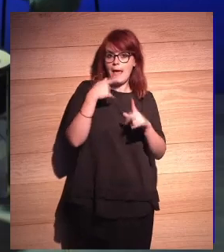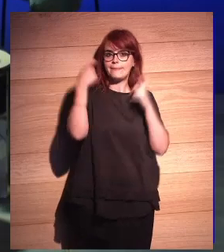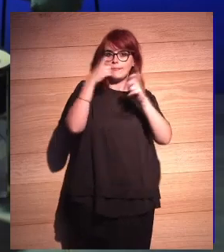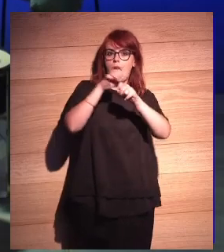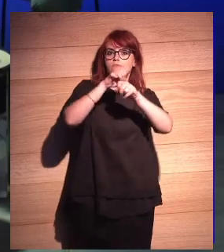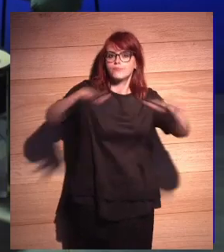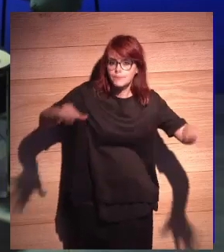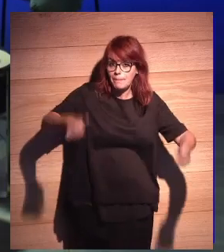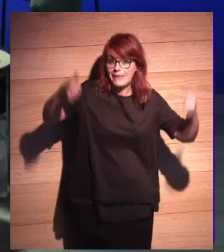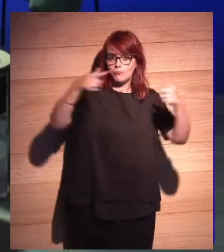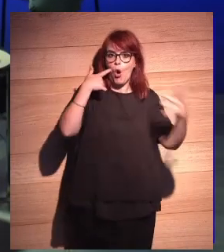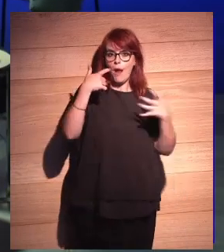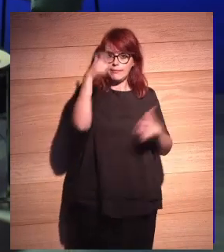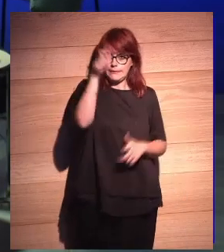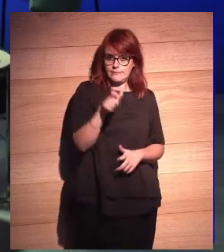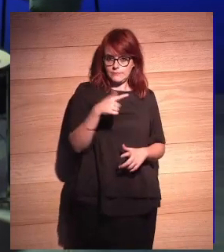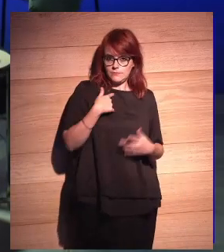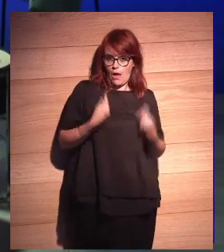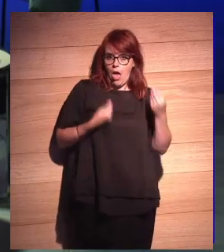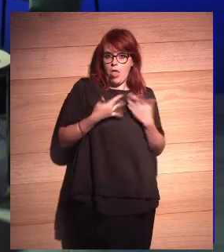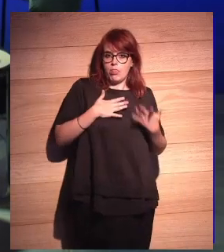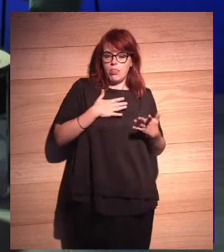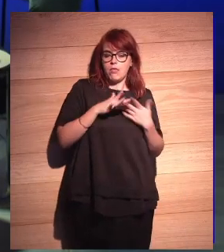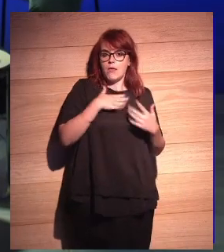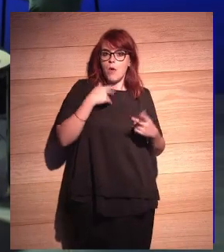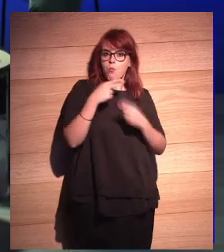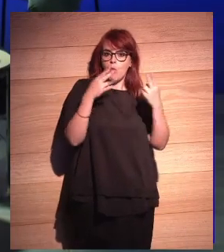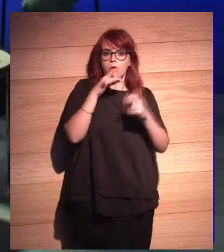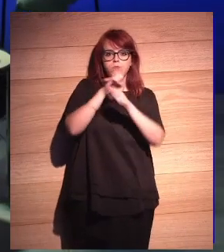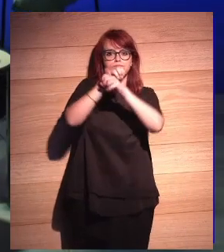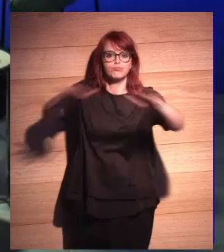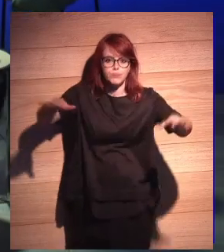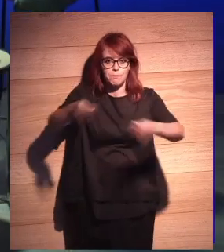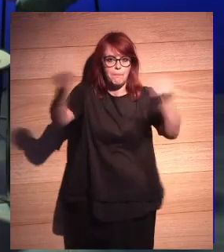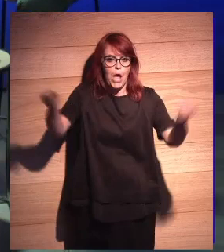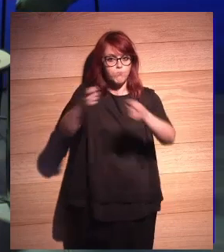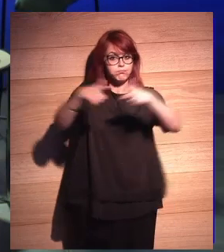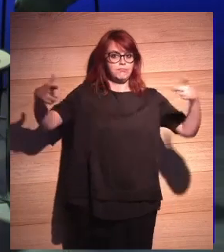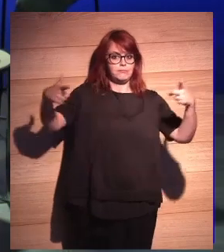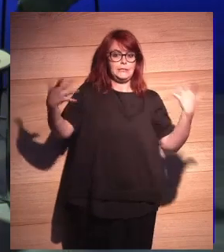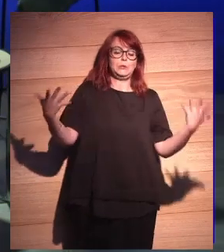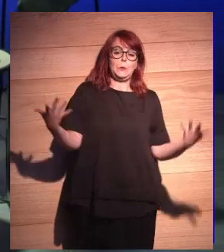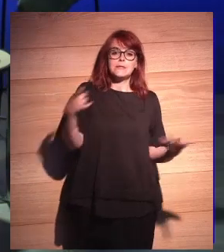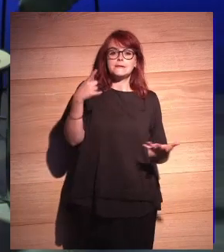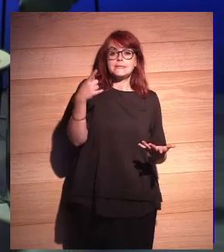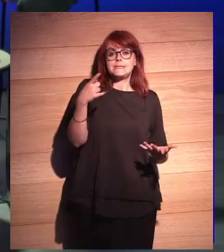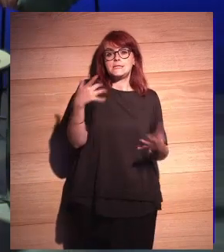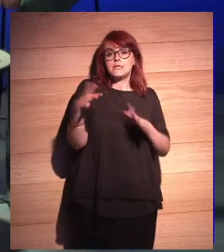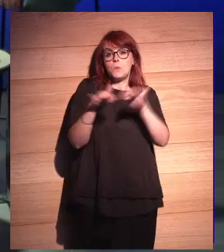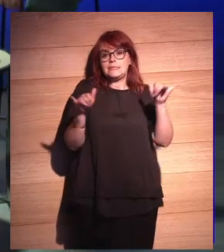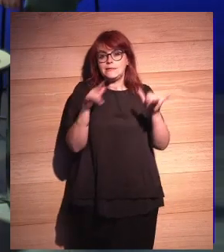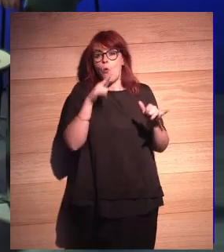you reach this balance, considering that the artists always wants to reach their